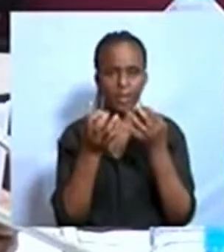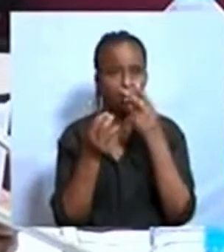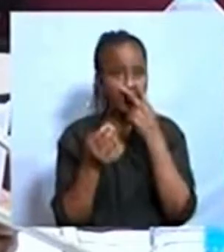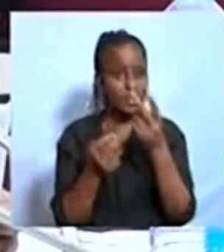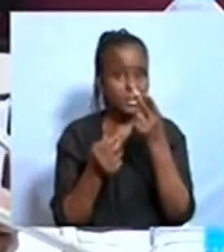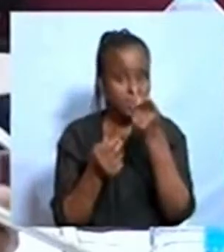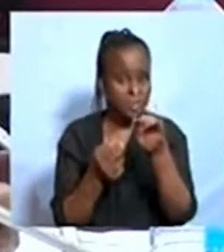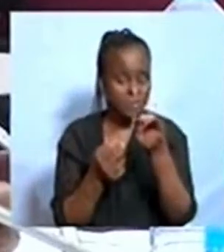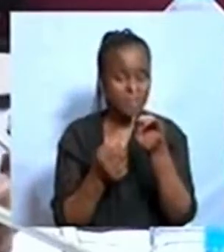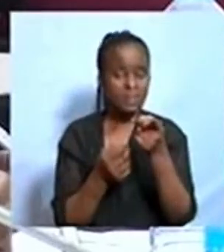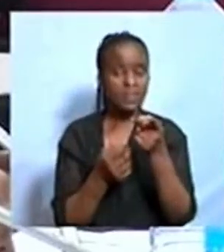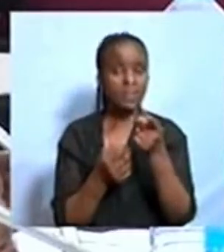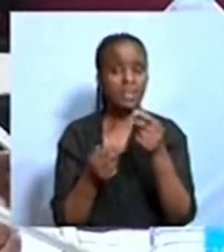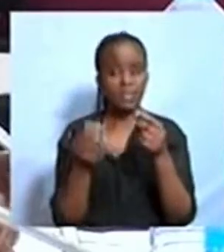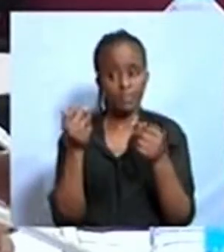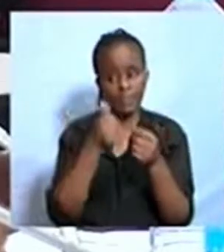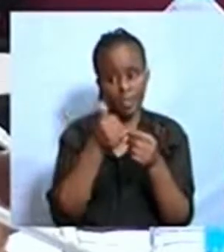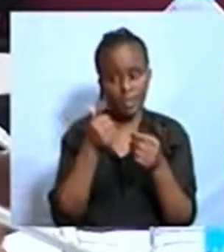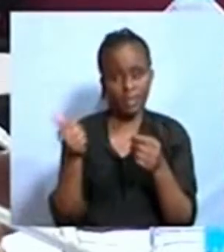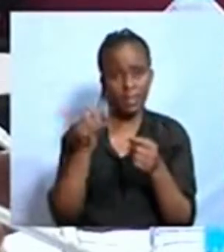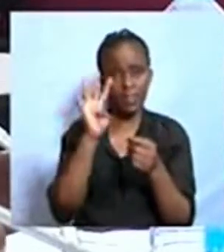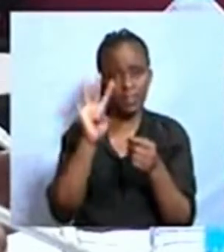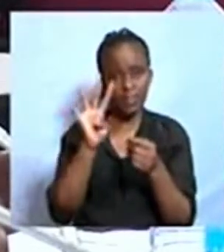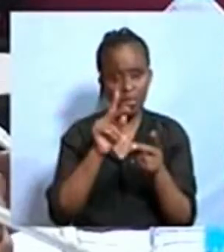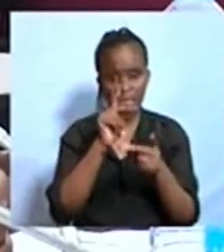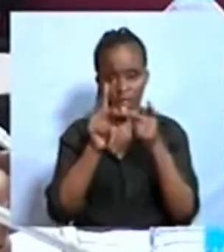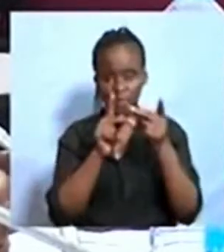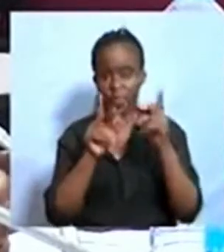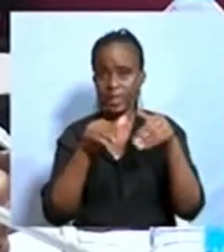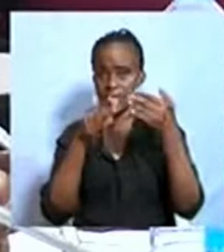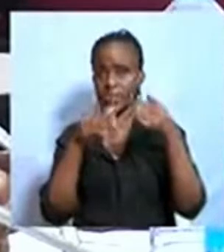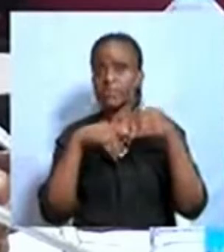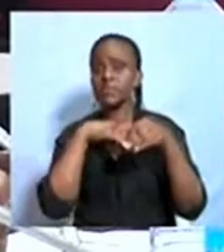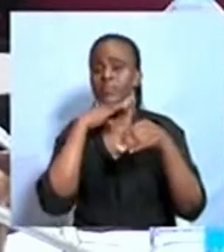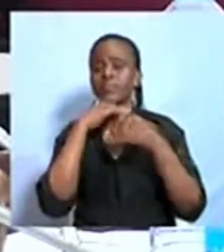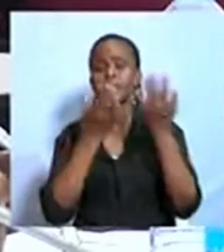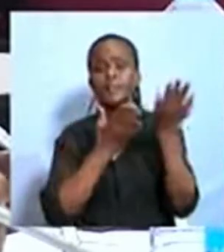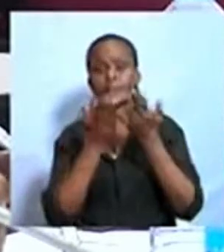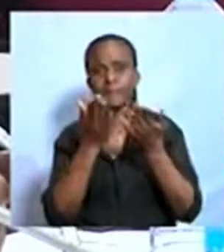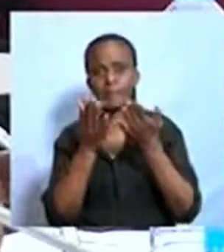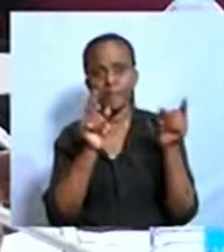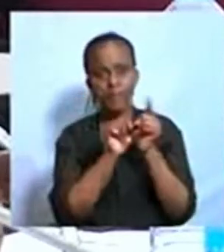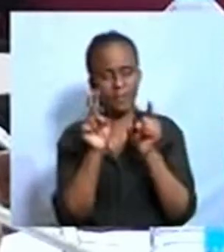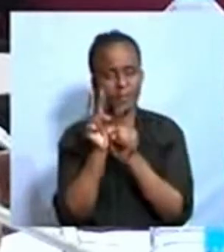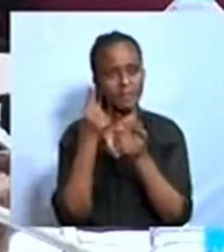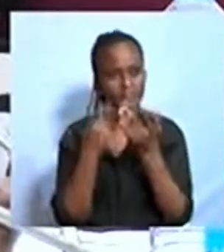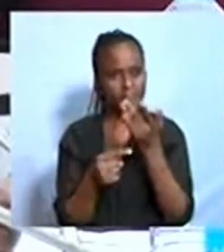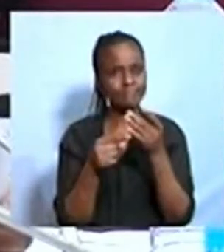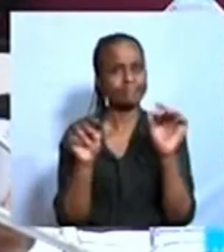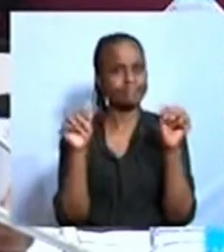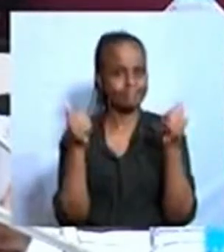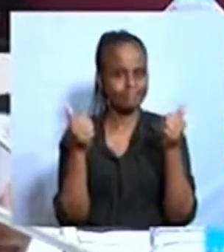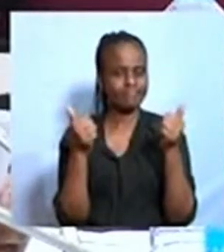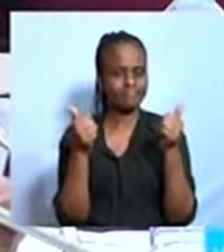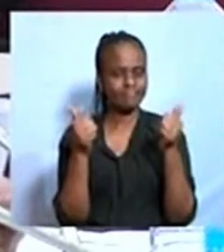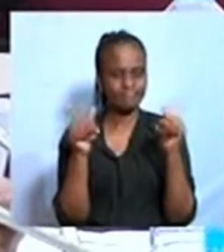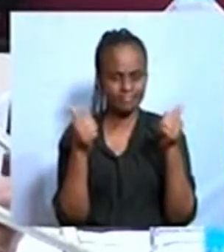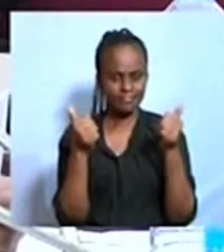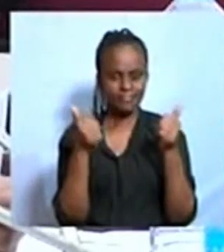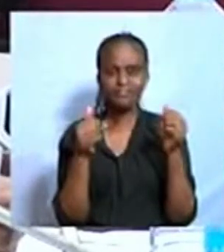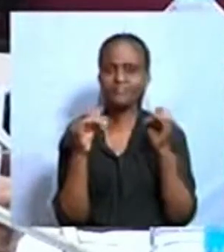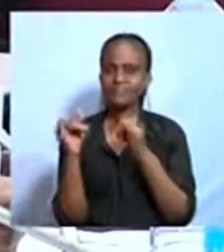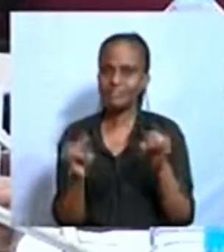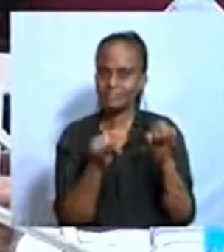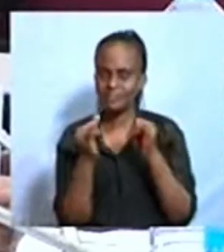see that the remaining four processes of providing adequate services are also well